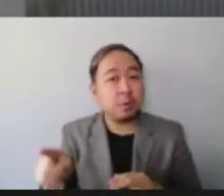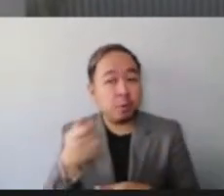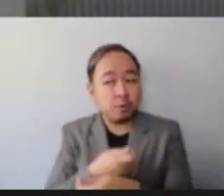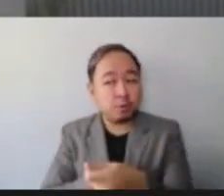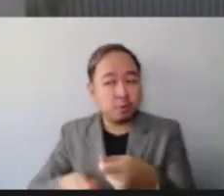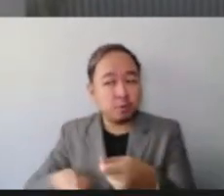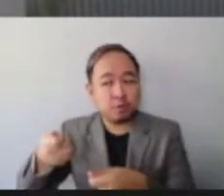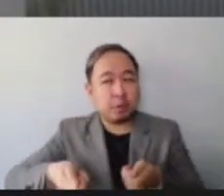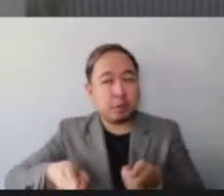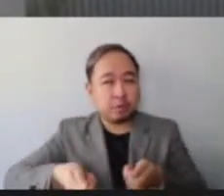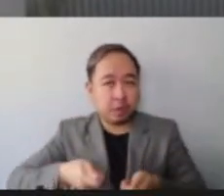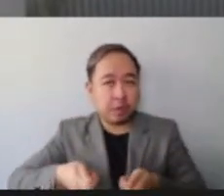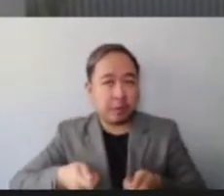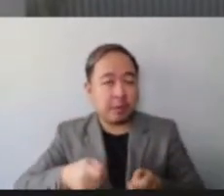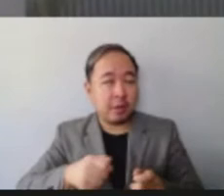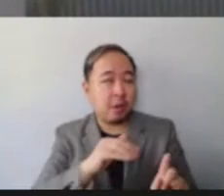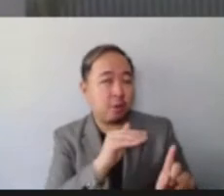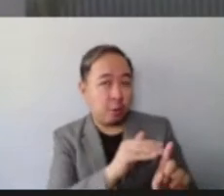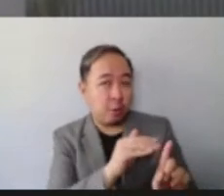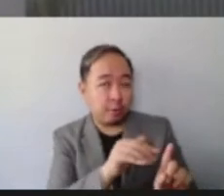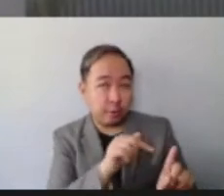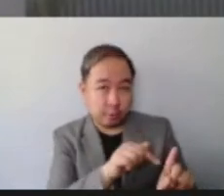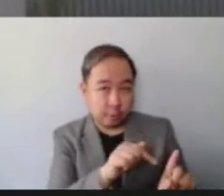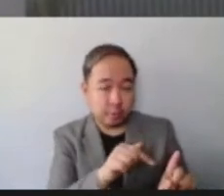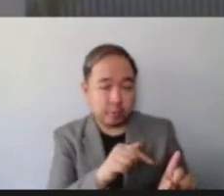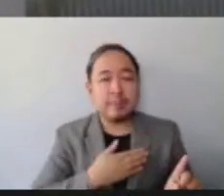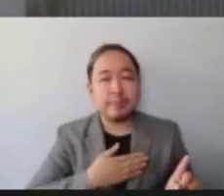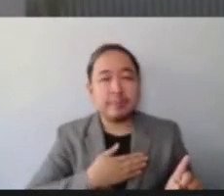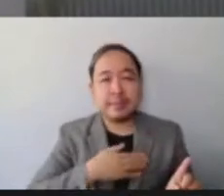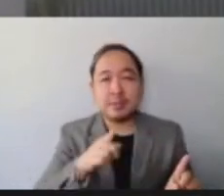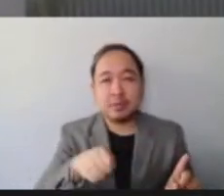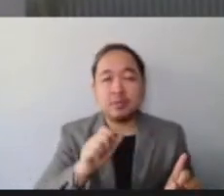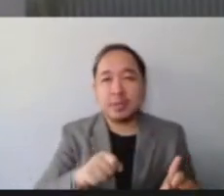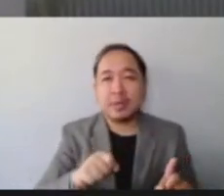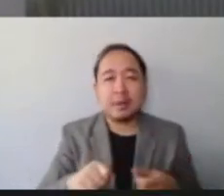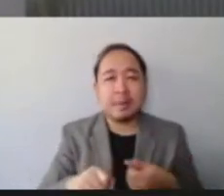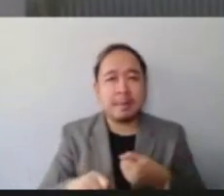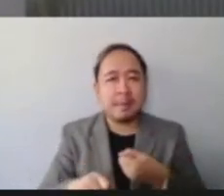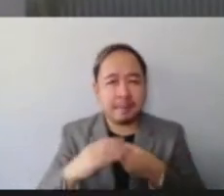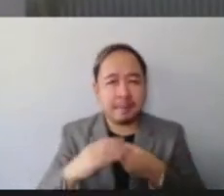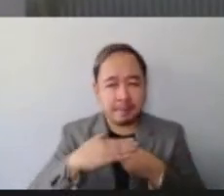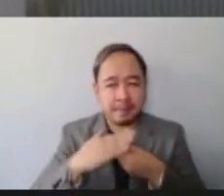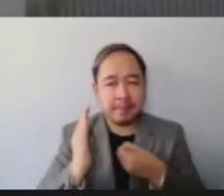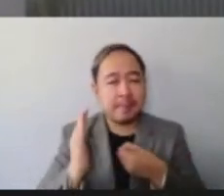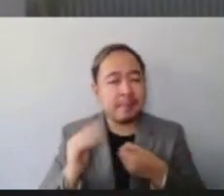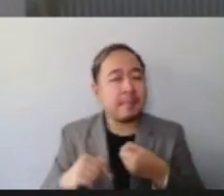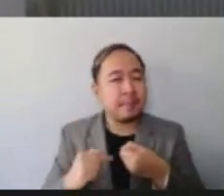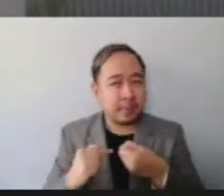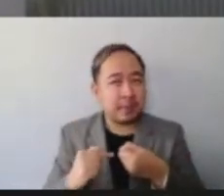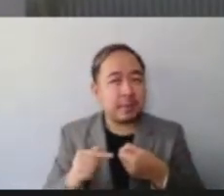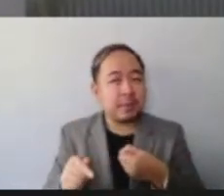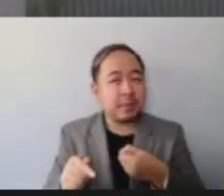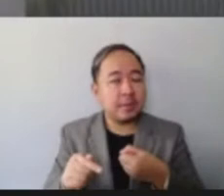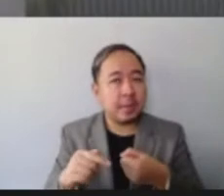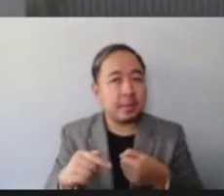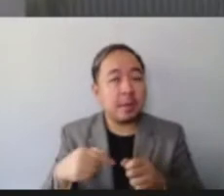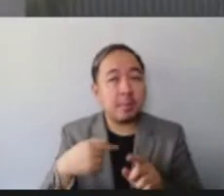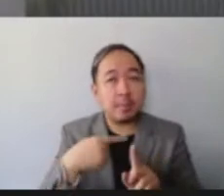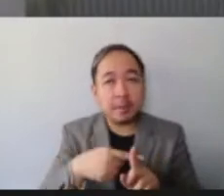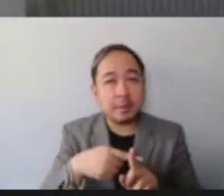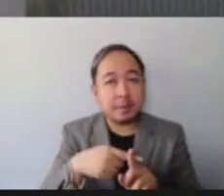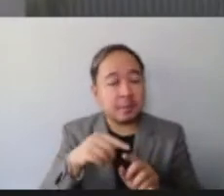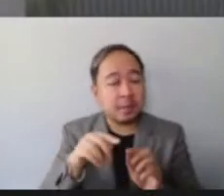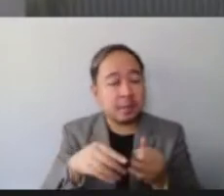take the floor please click on mute and Smart Start a video and deliver your intervention